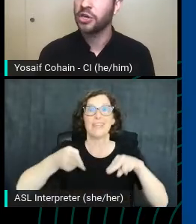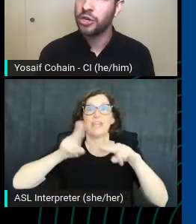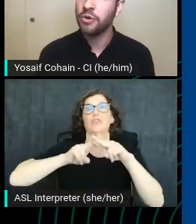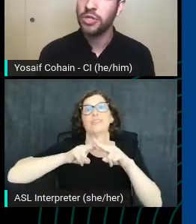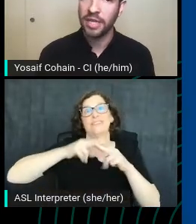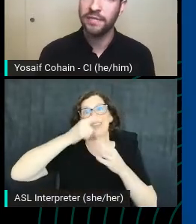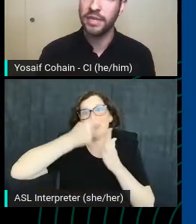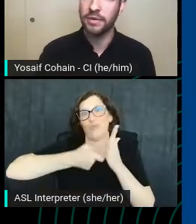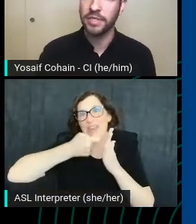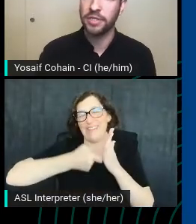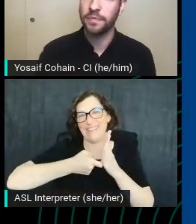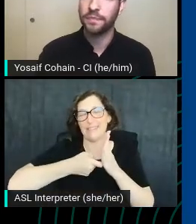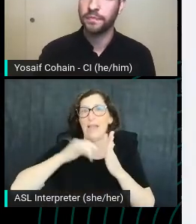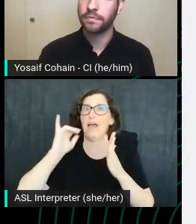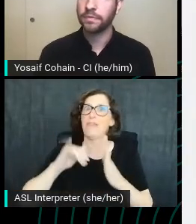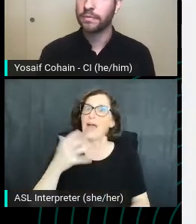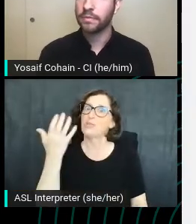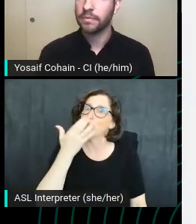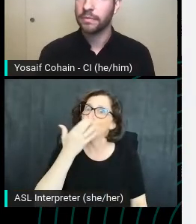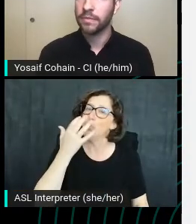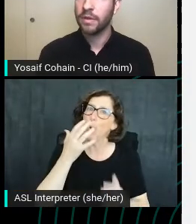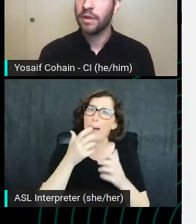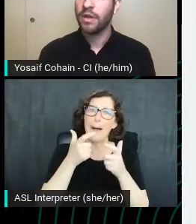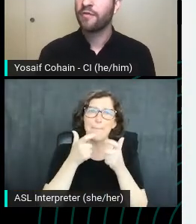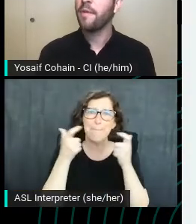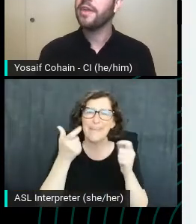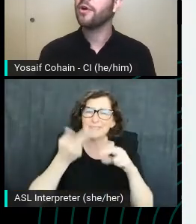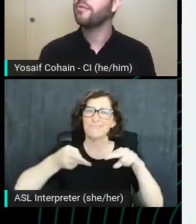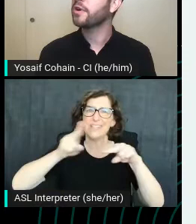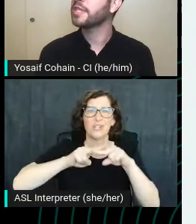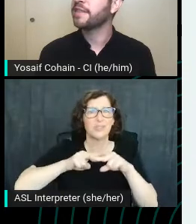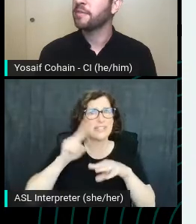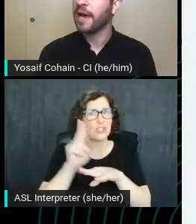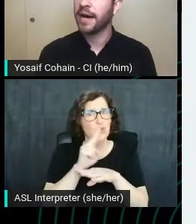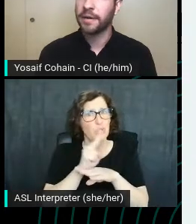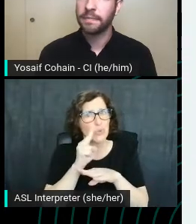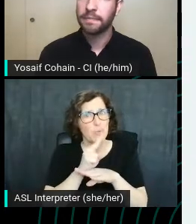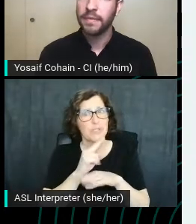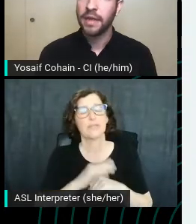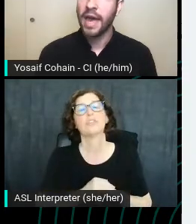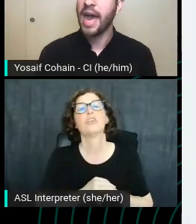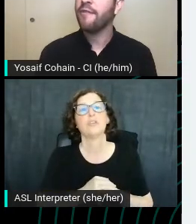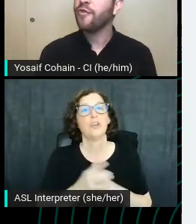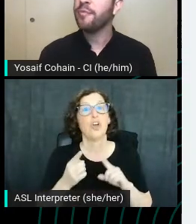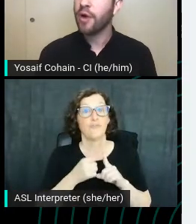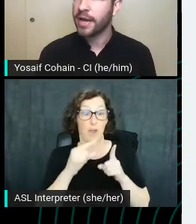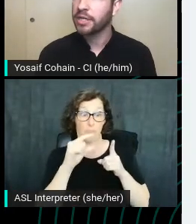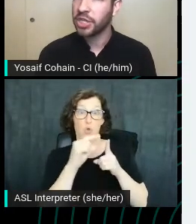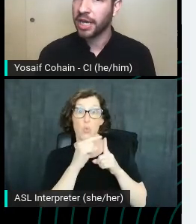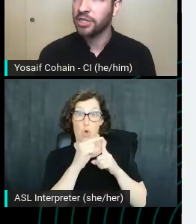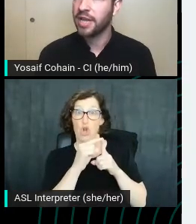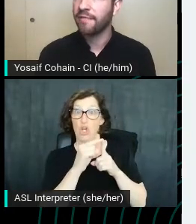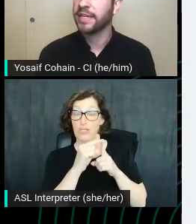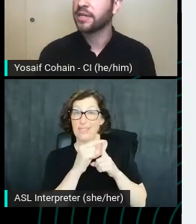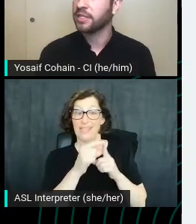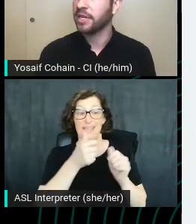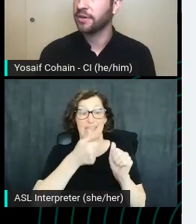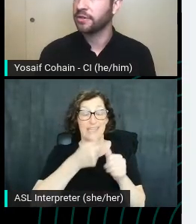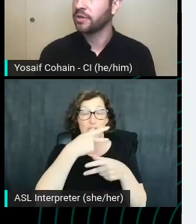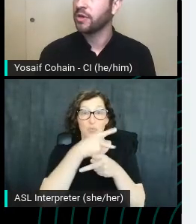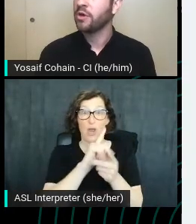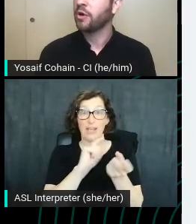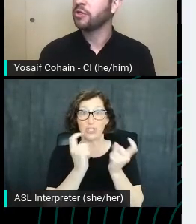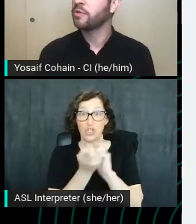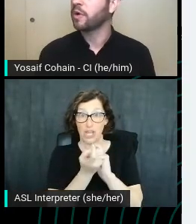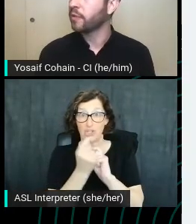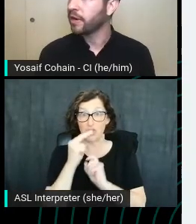ratings, a huge lift in usage. From their own words on their blog, every product change Netflix